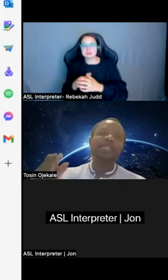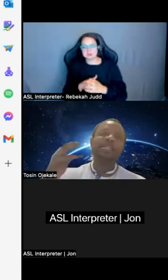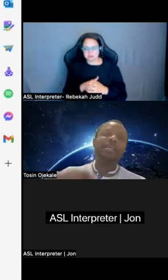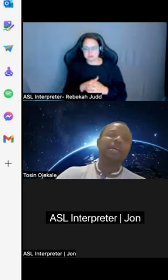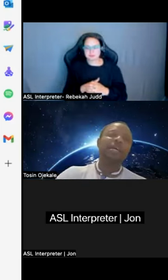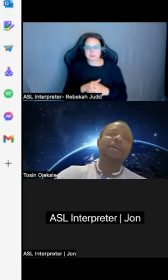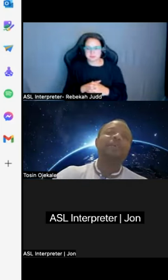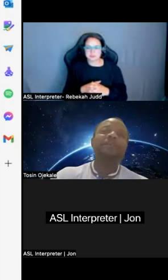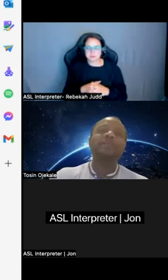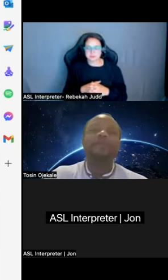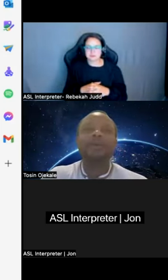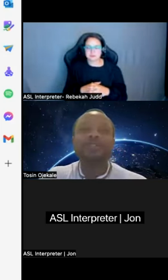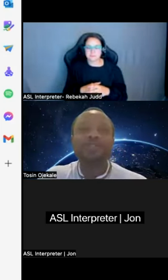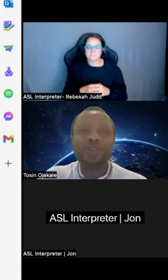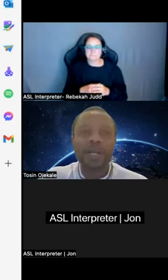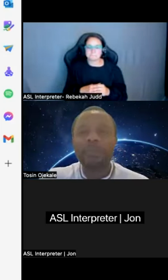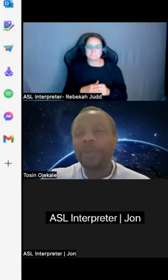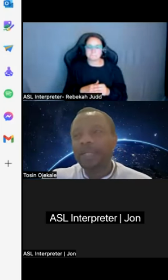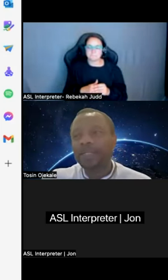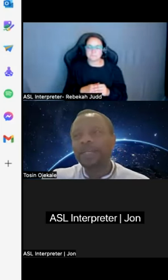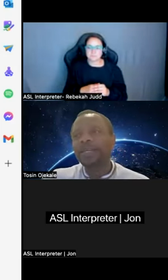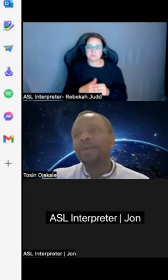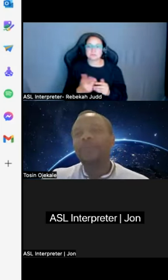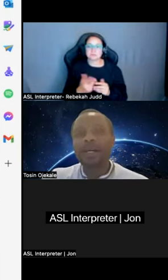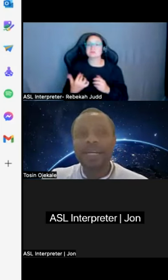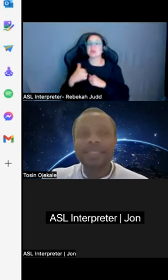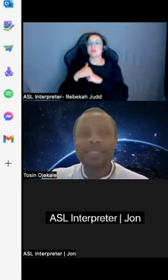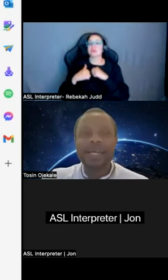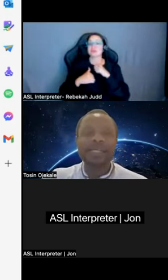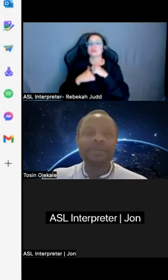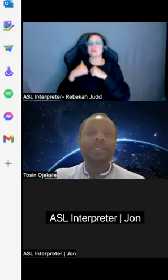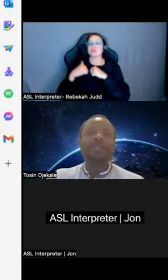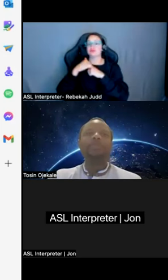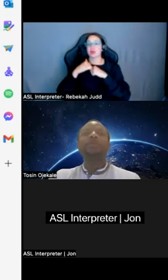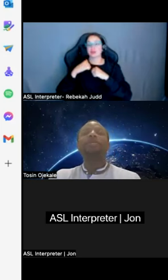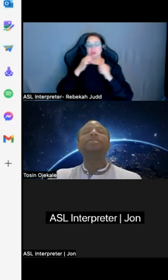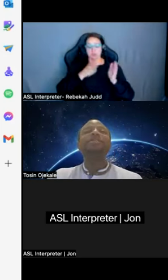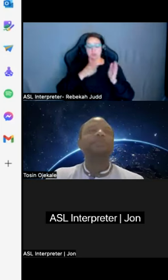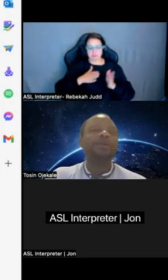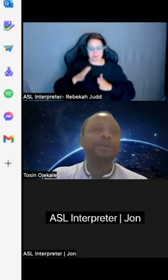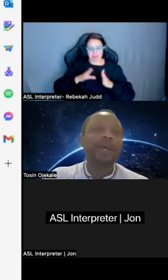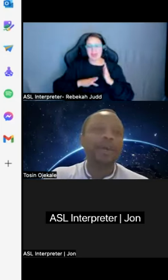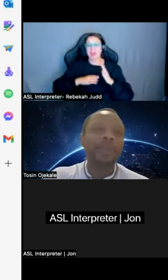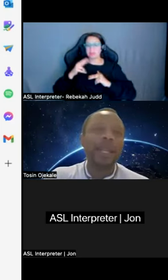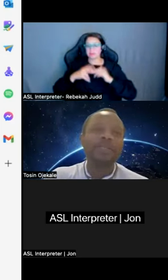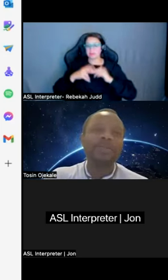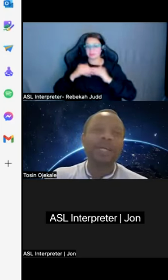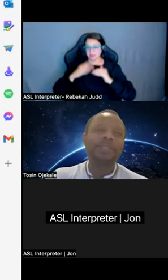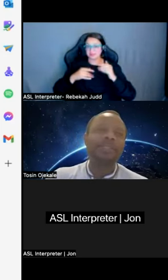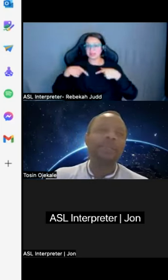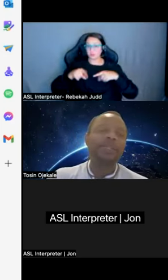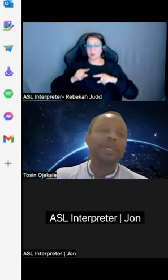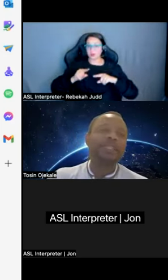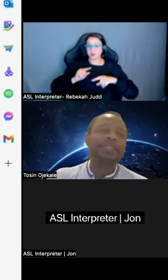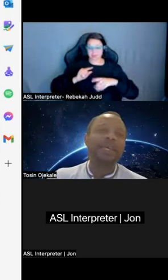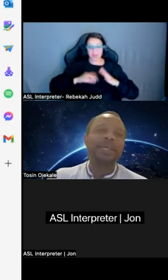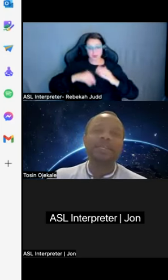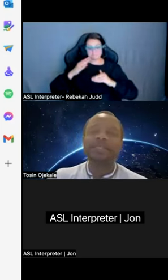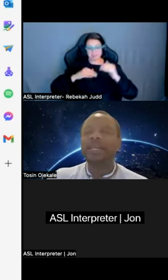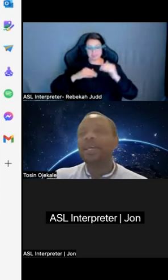in the structural plan, while that is the building is still being planned, so that they make sure